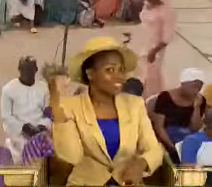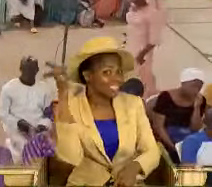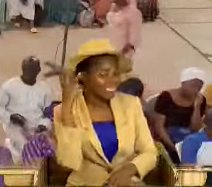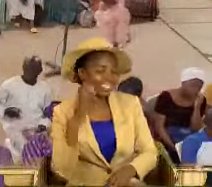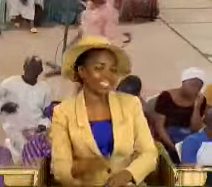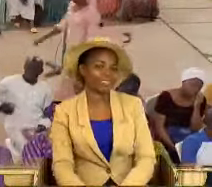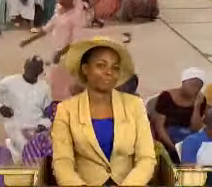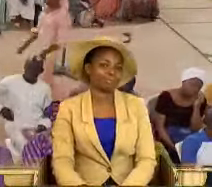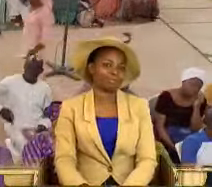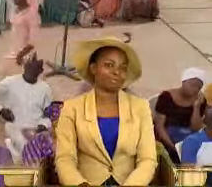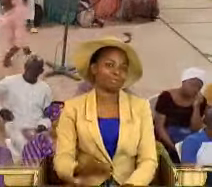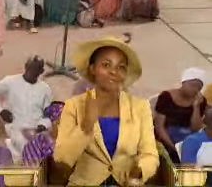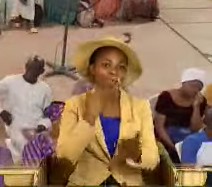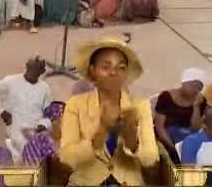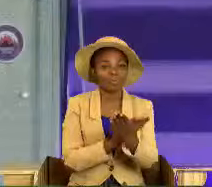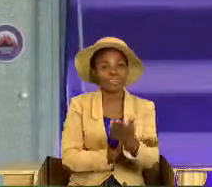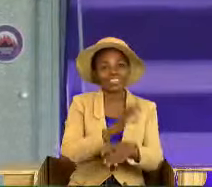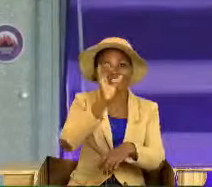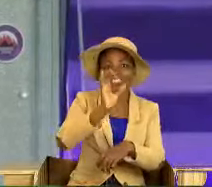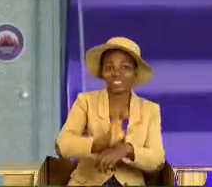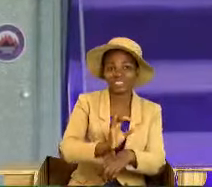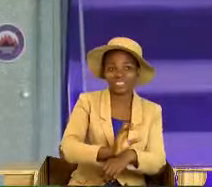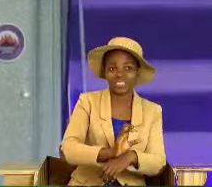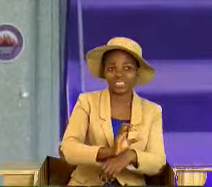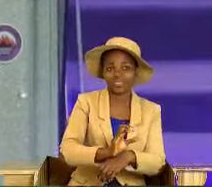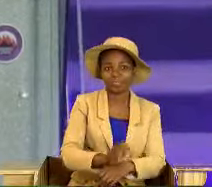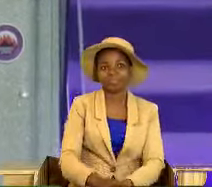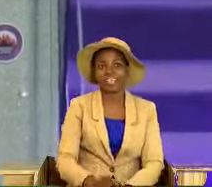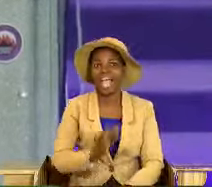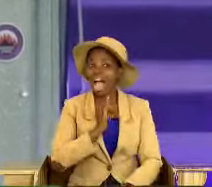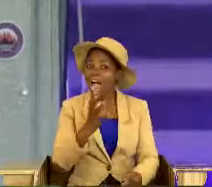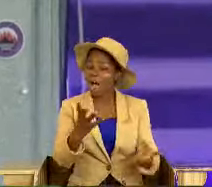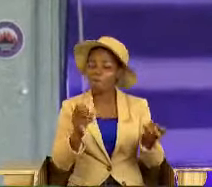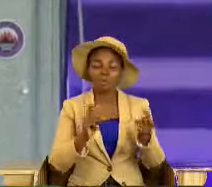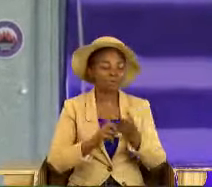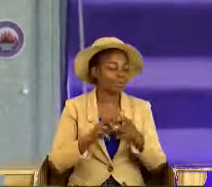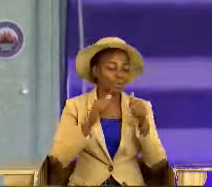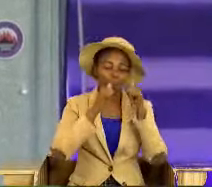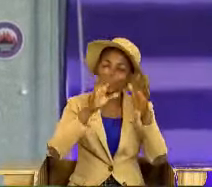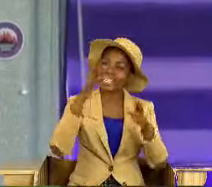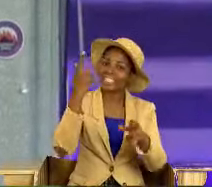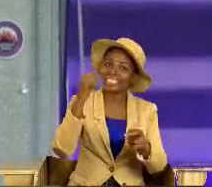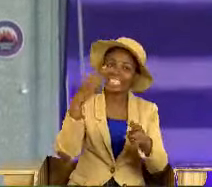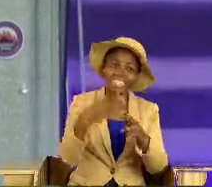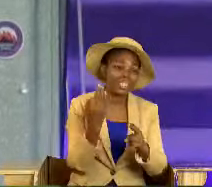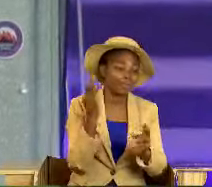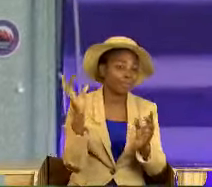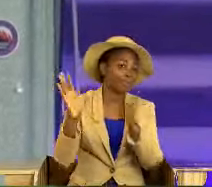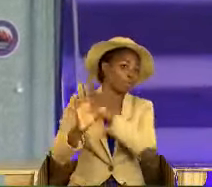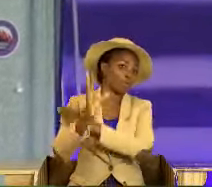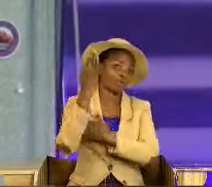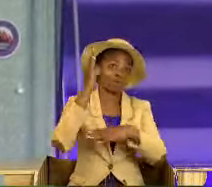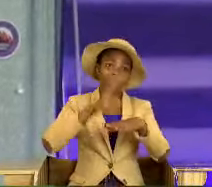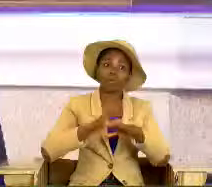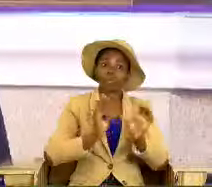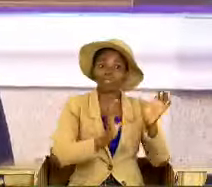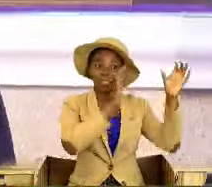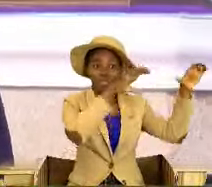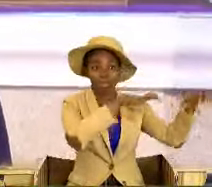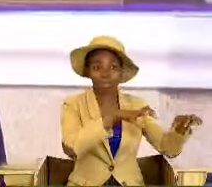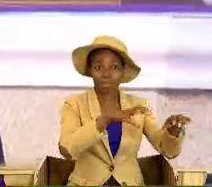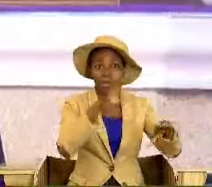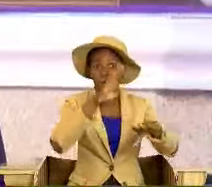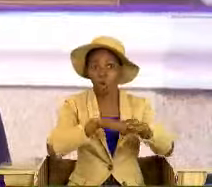church my name is AD I want to bless the name of God of this morning concerning my football coaching